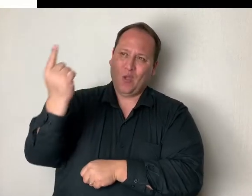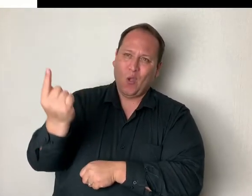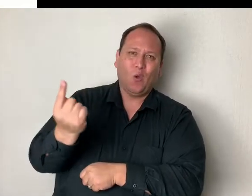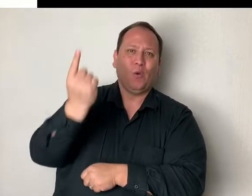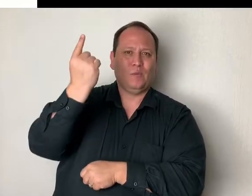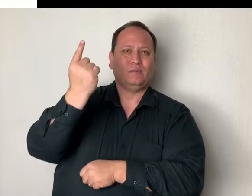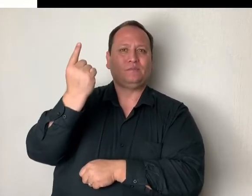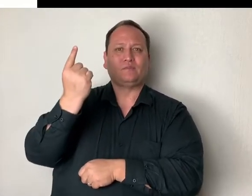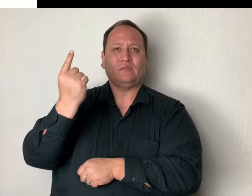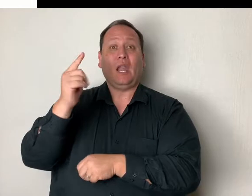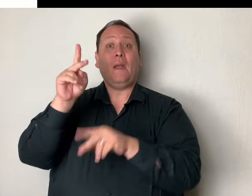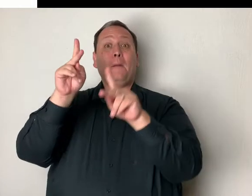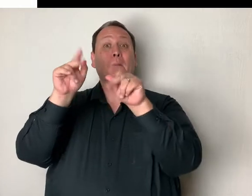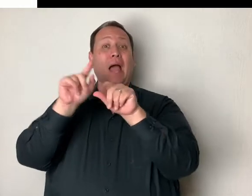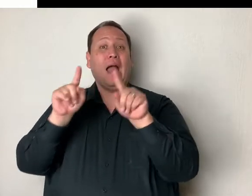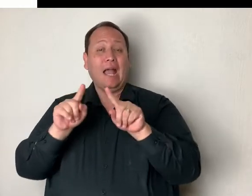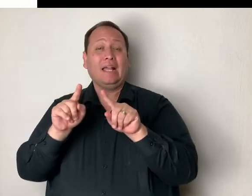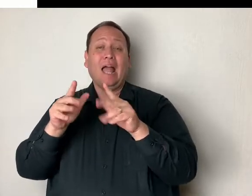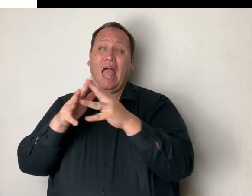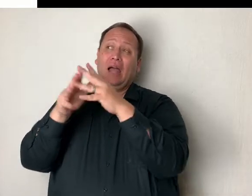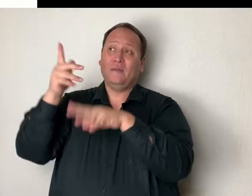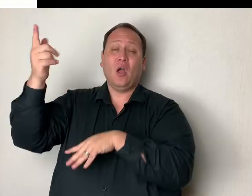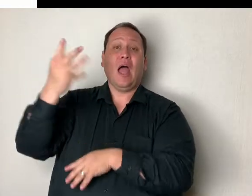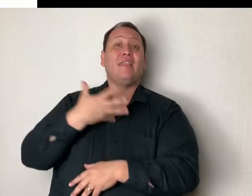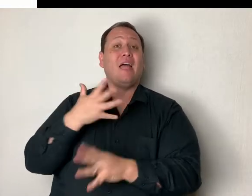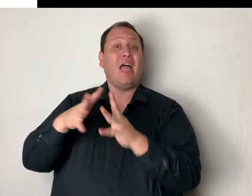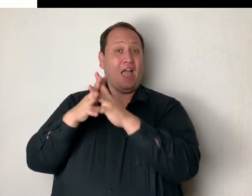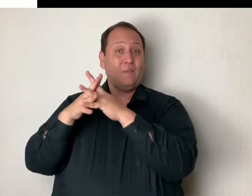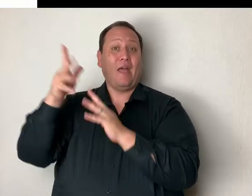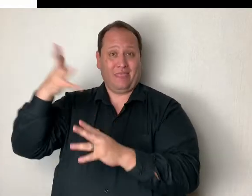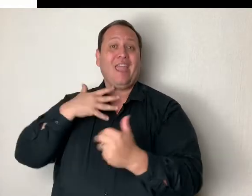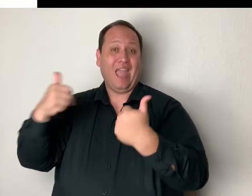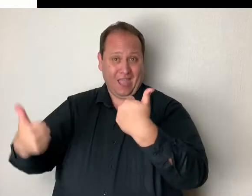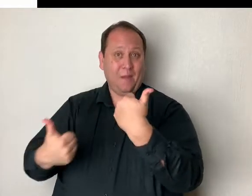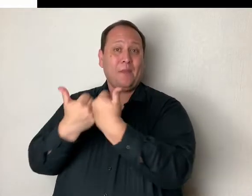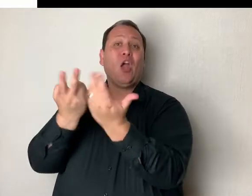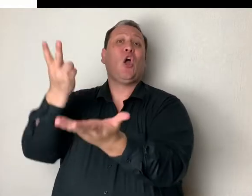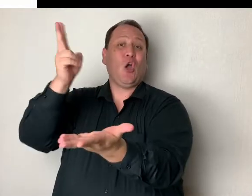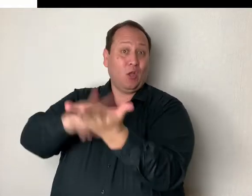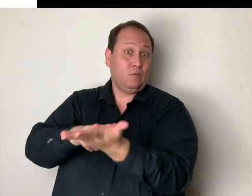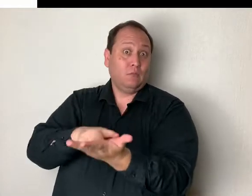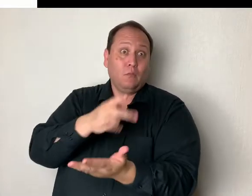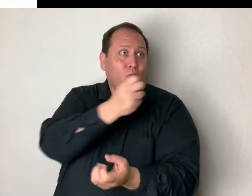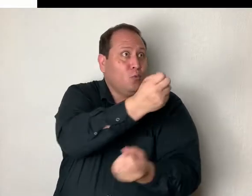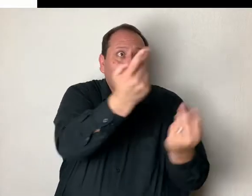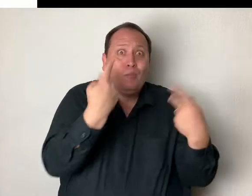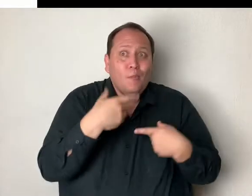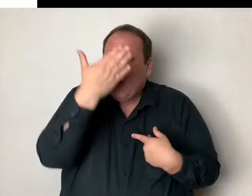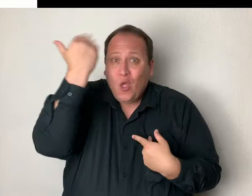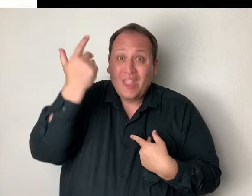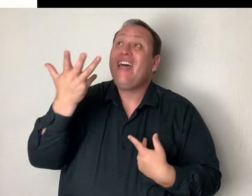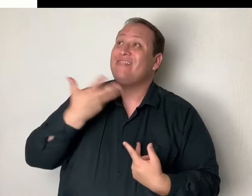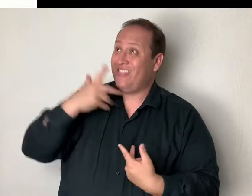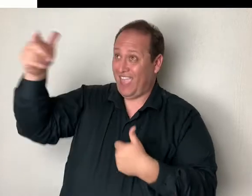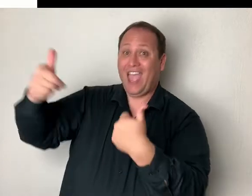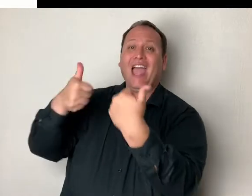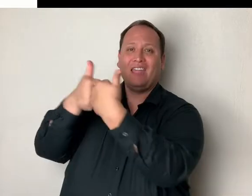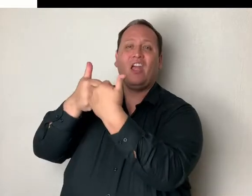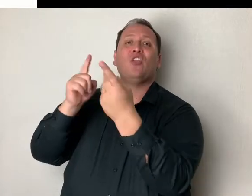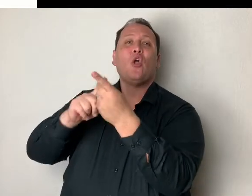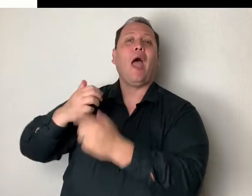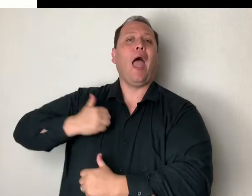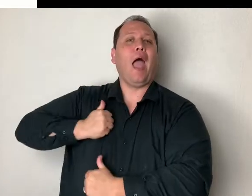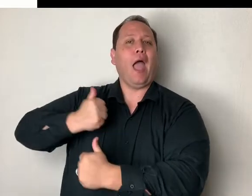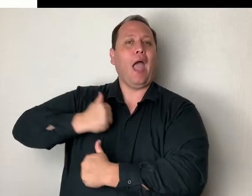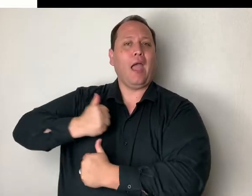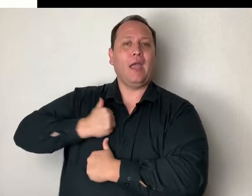The United States already runs a binational park. A lot of people don't know this. It's on our Canadian border, located between Blaine,